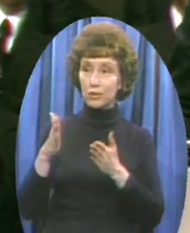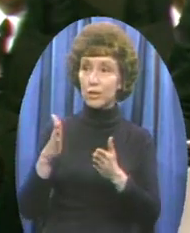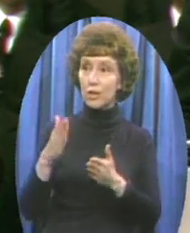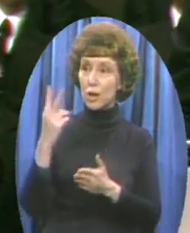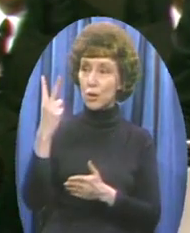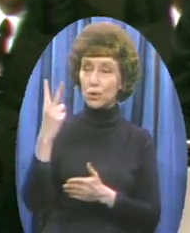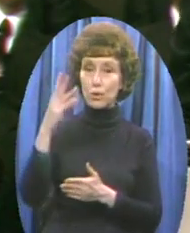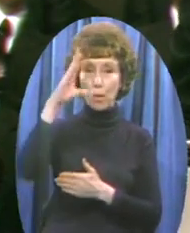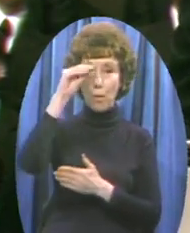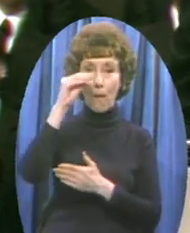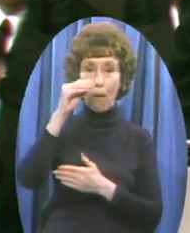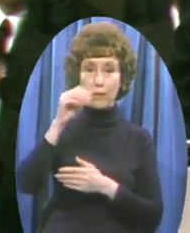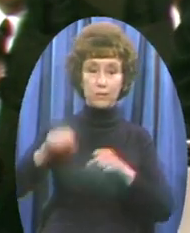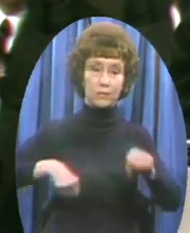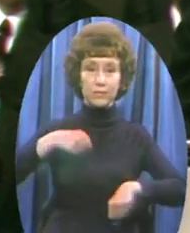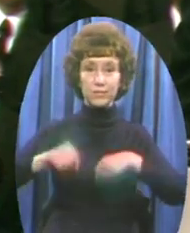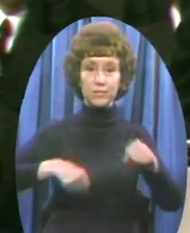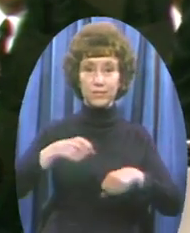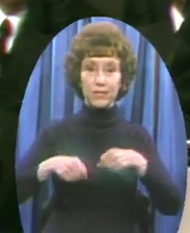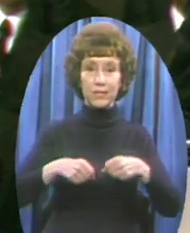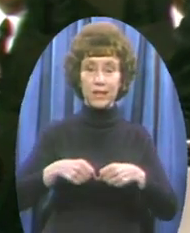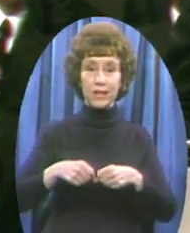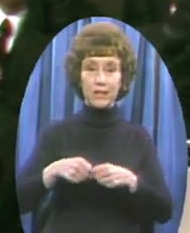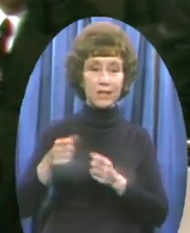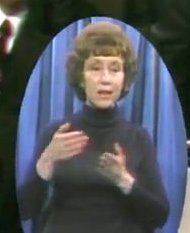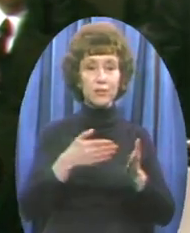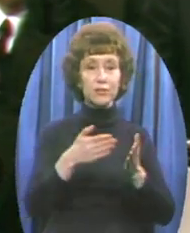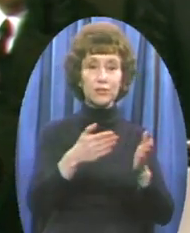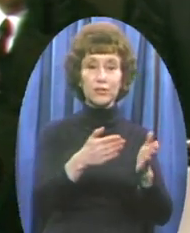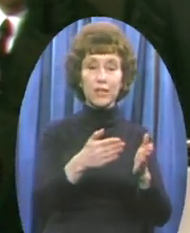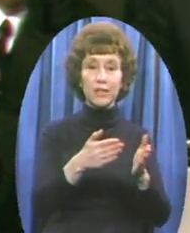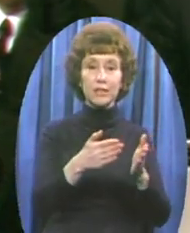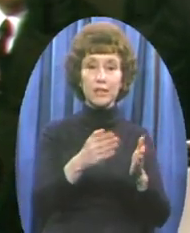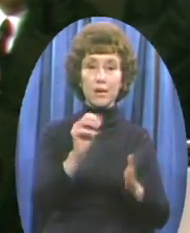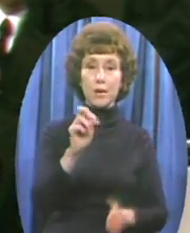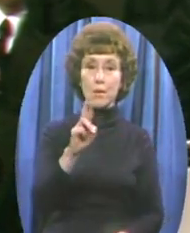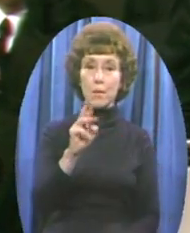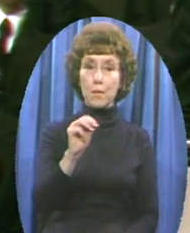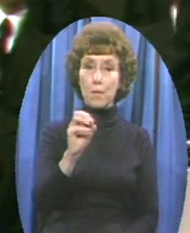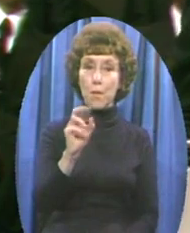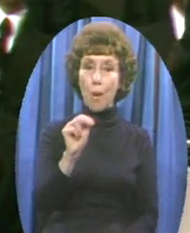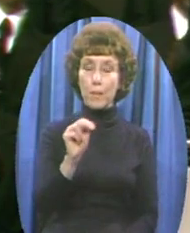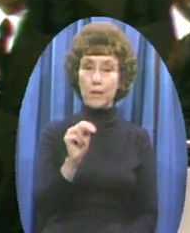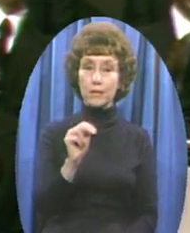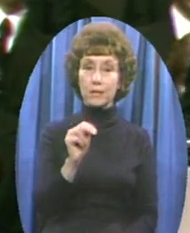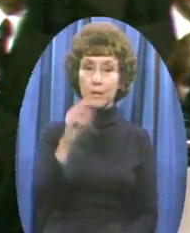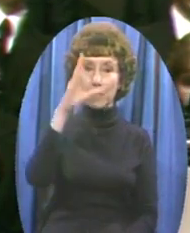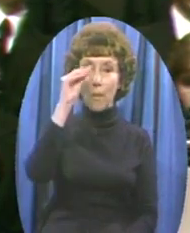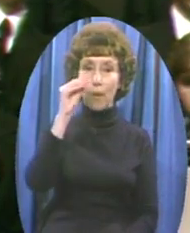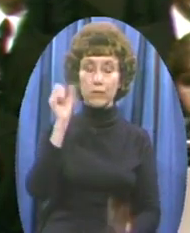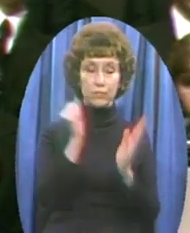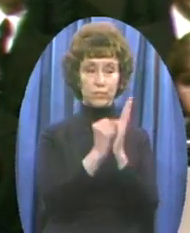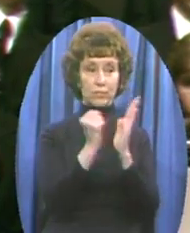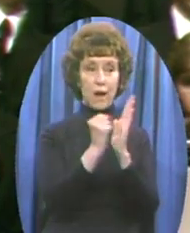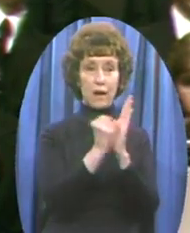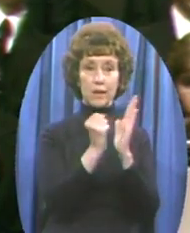street on bicycles. They were Mormons. White shirt and tie, knocking on door after door.